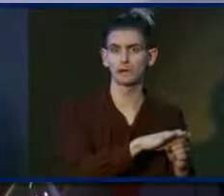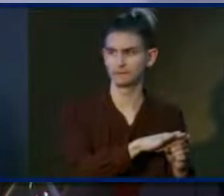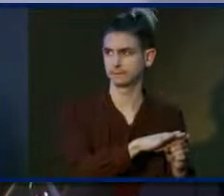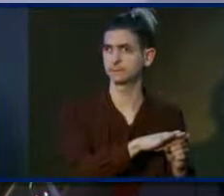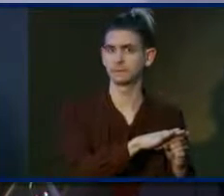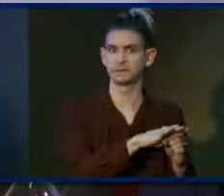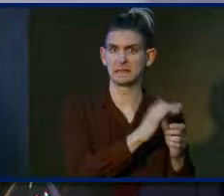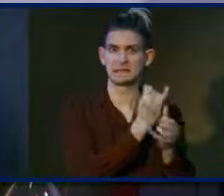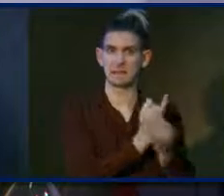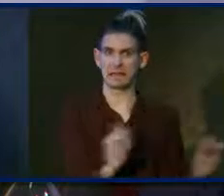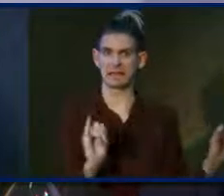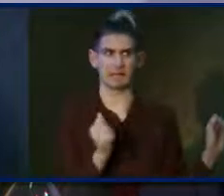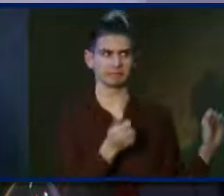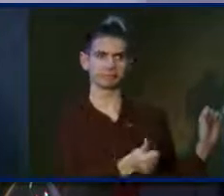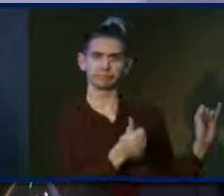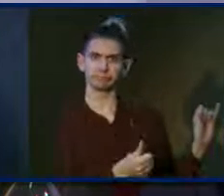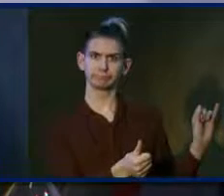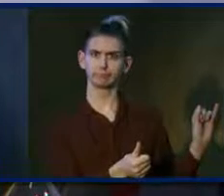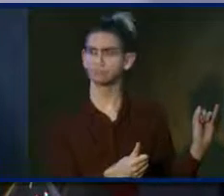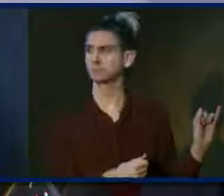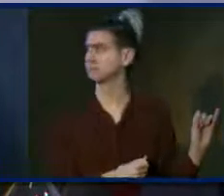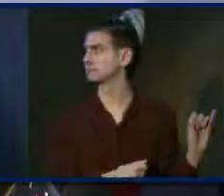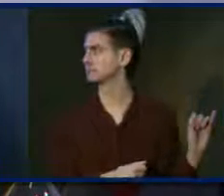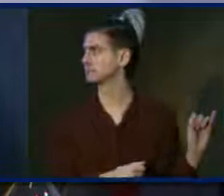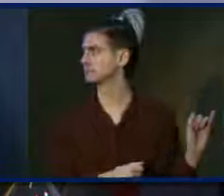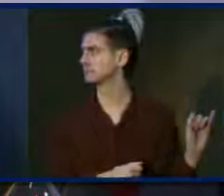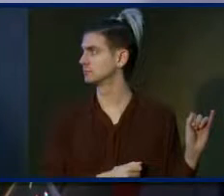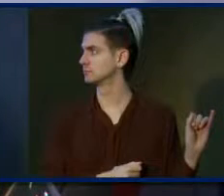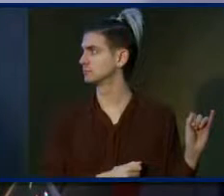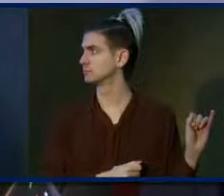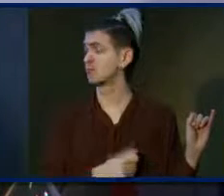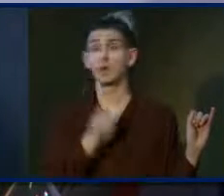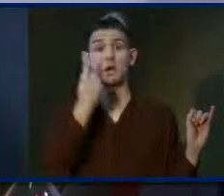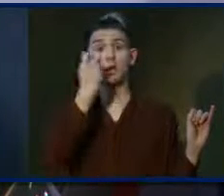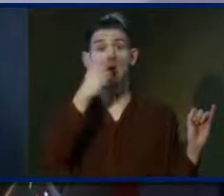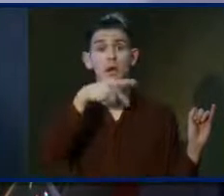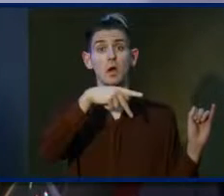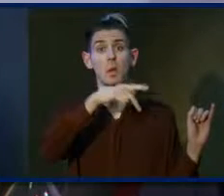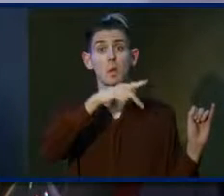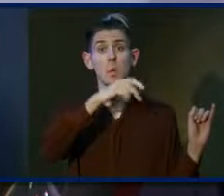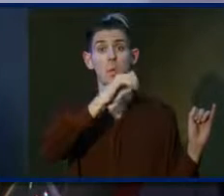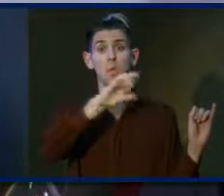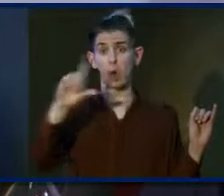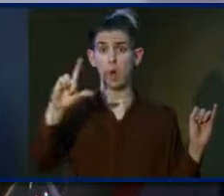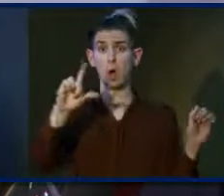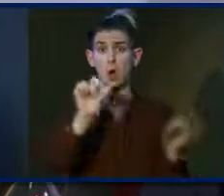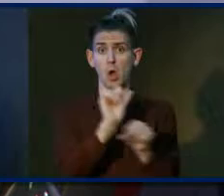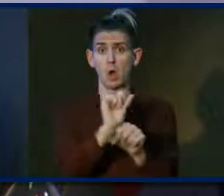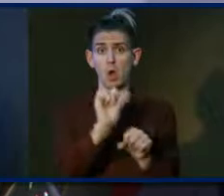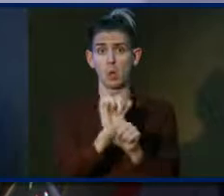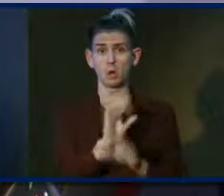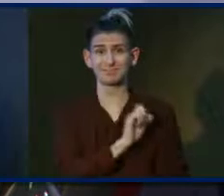independently, but poll workers need to know how to use